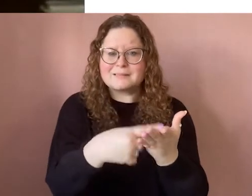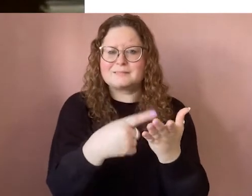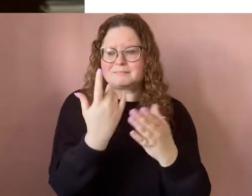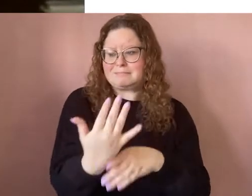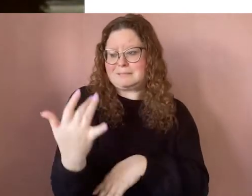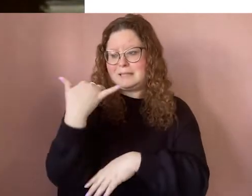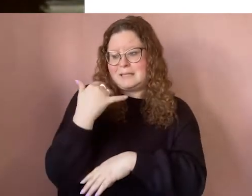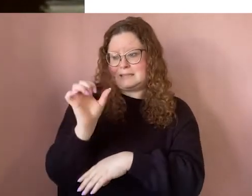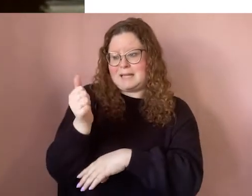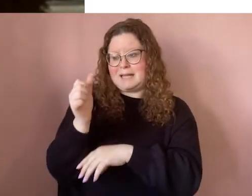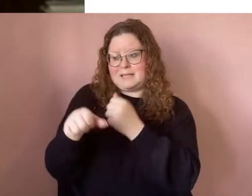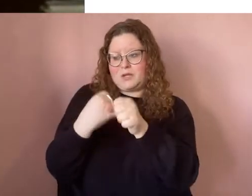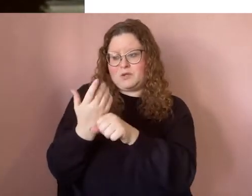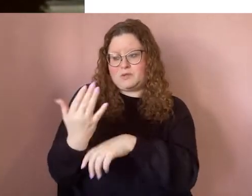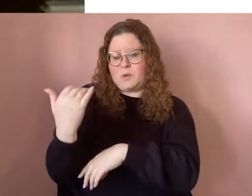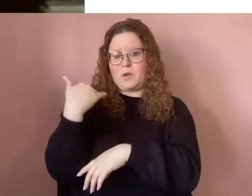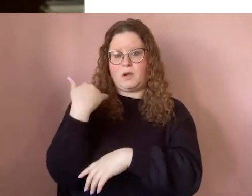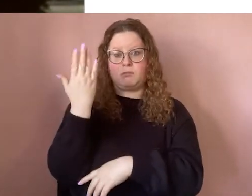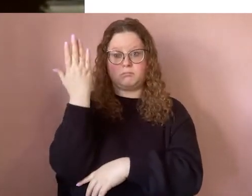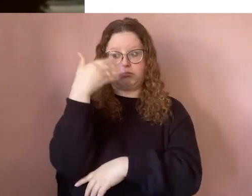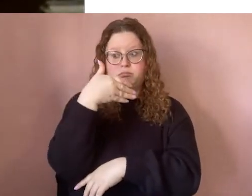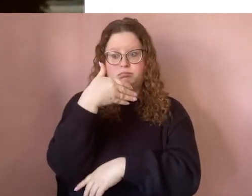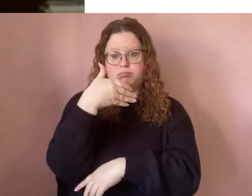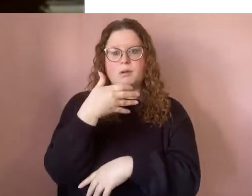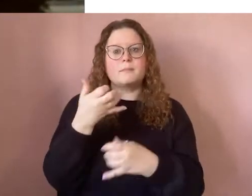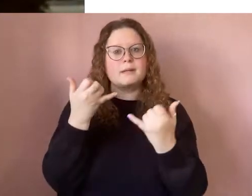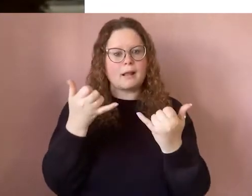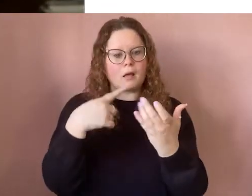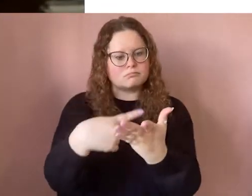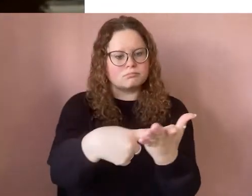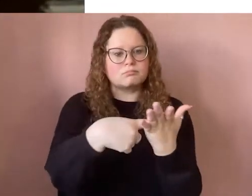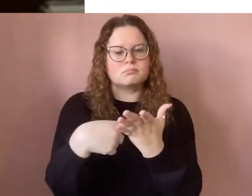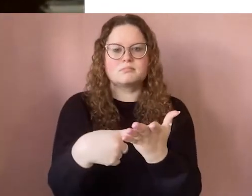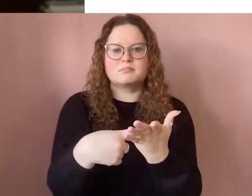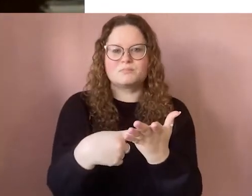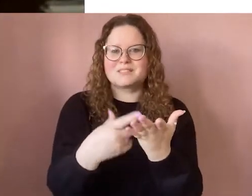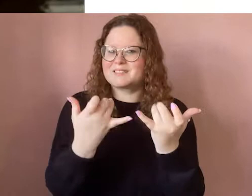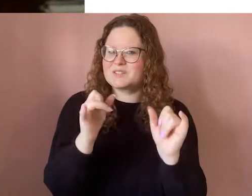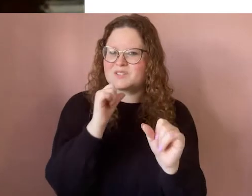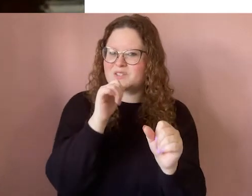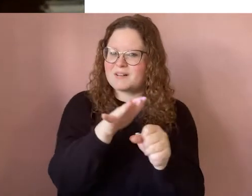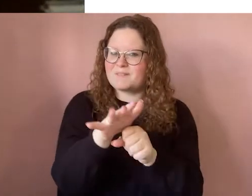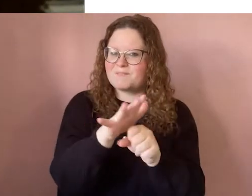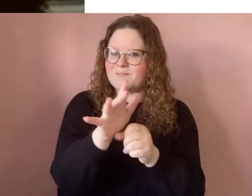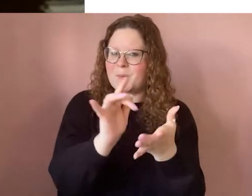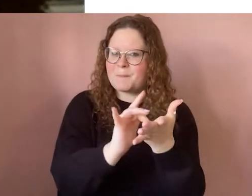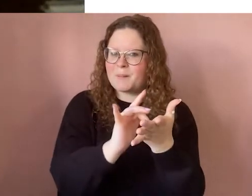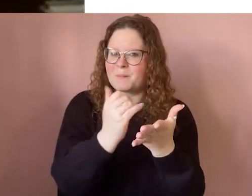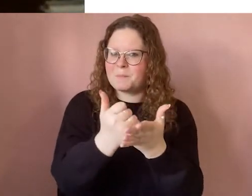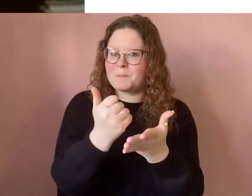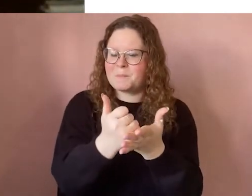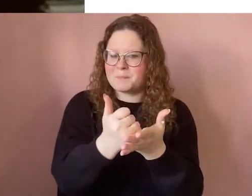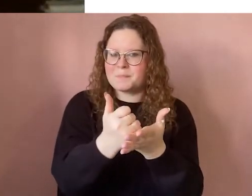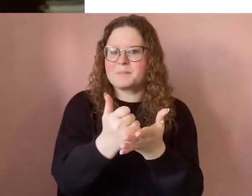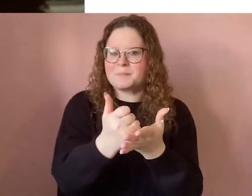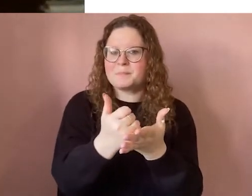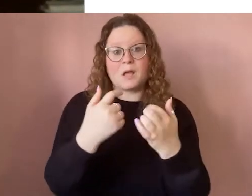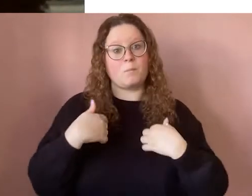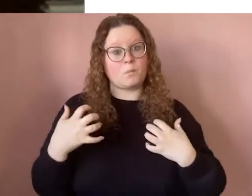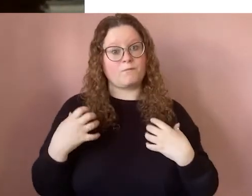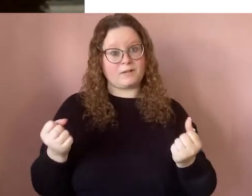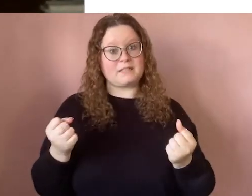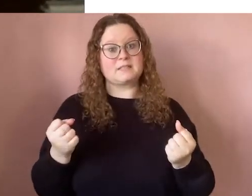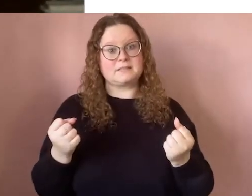lack adequate care, medical care. There's going to be changes in that regard for the good, I'm confident, and in the